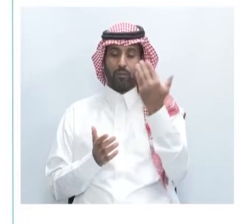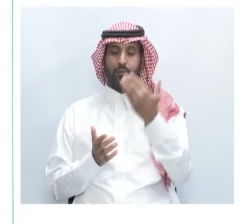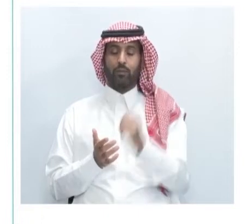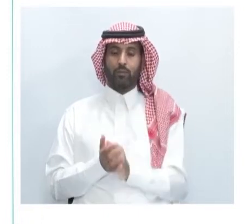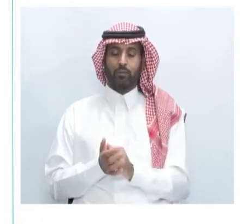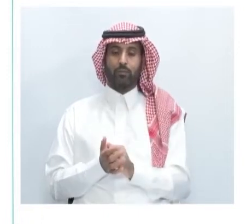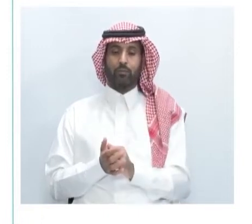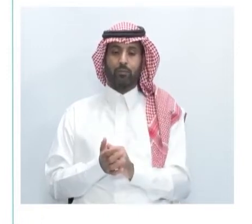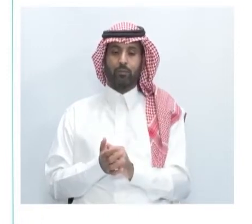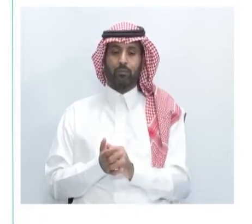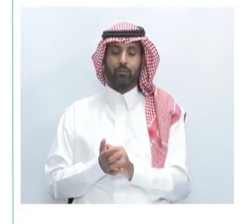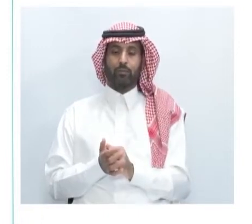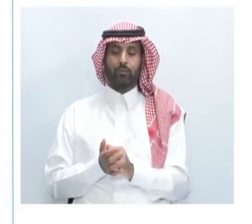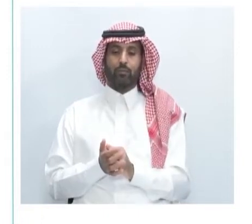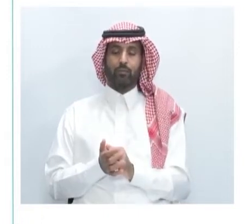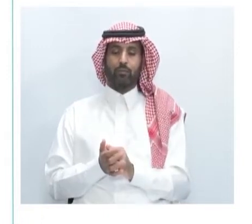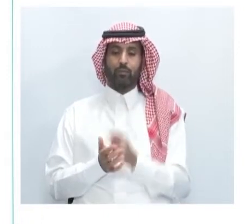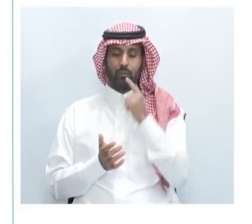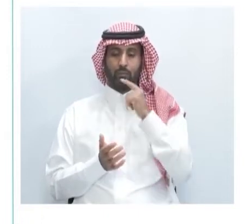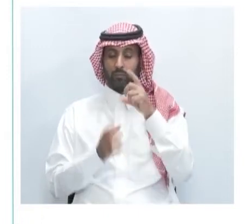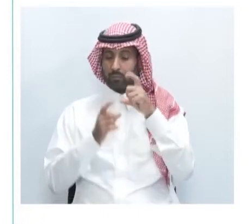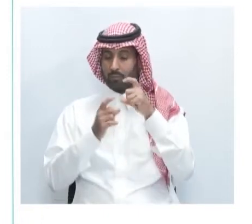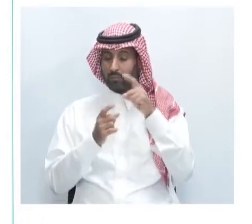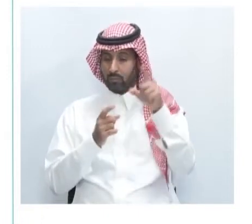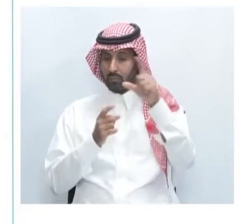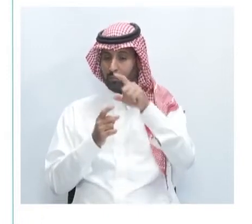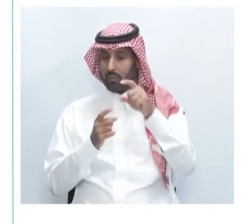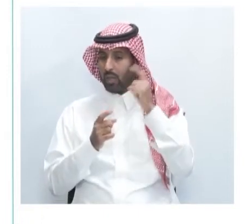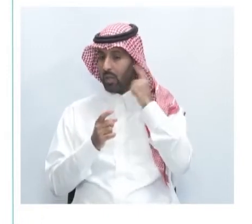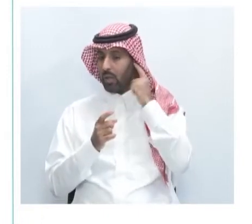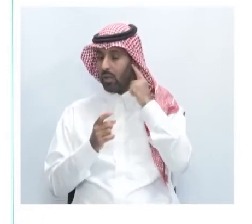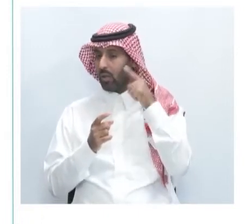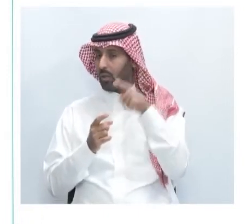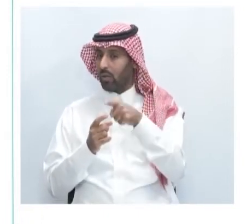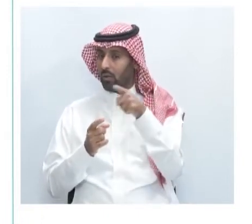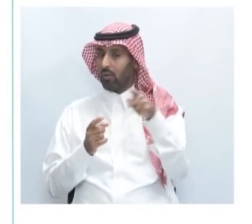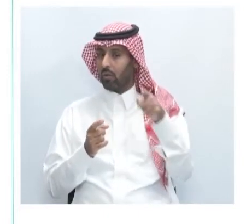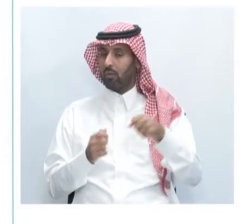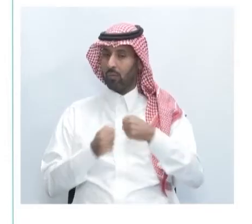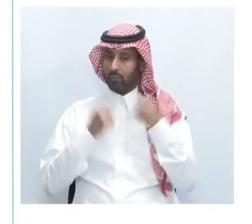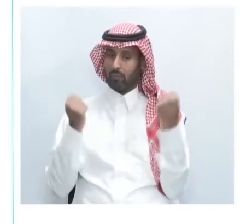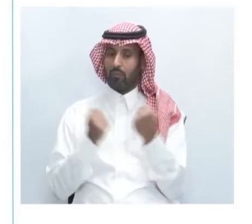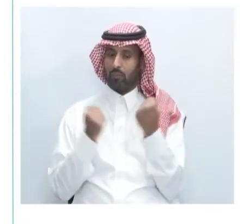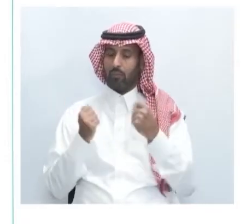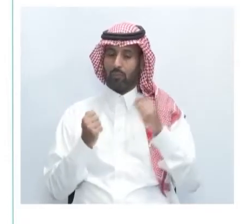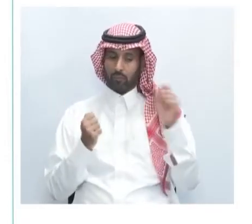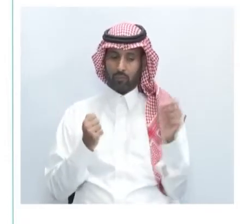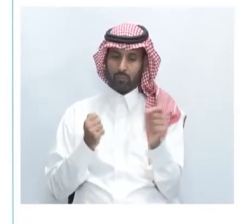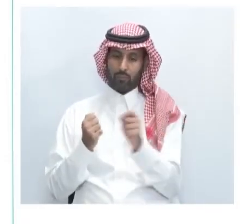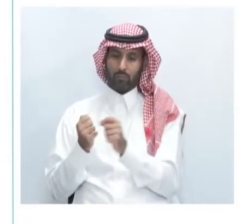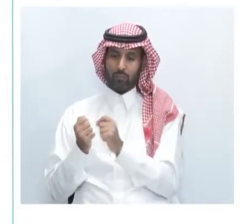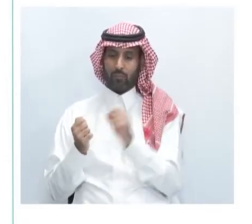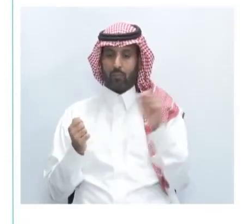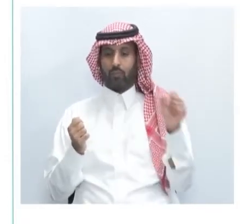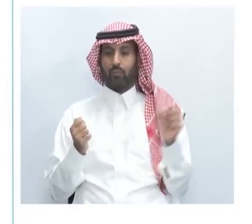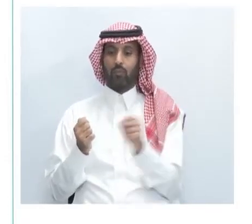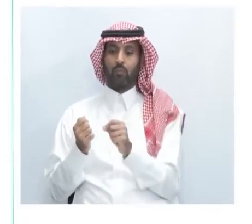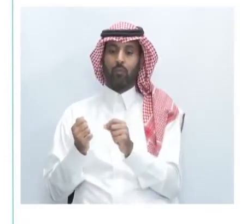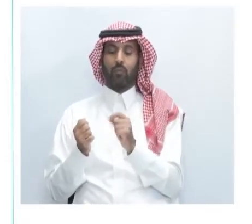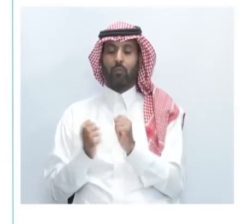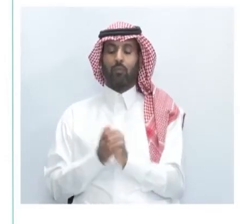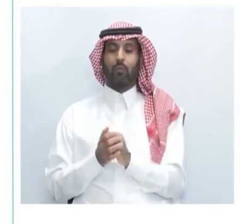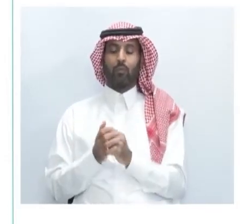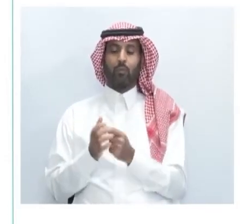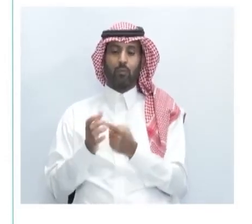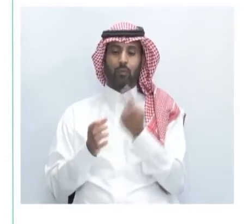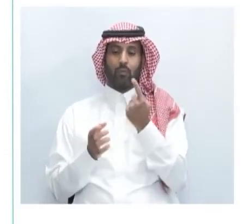151. Okay. So now we have this question. Listen, point, and practice, trace. Okay. Let's take them one